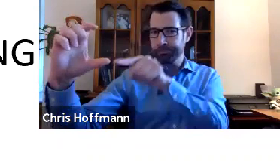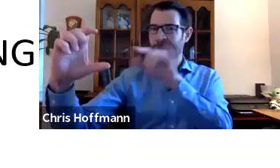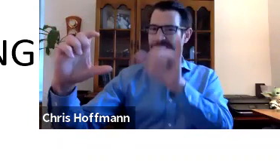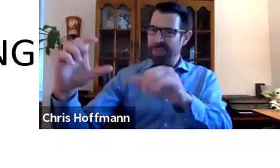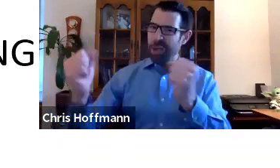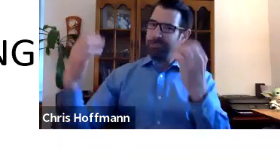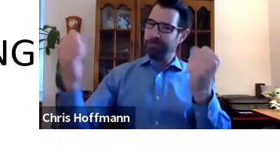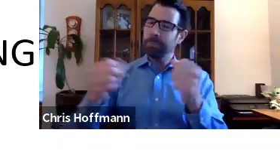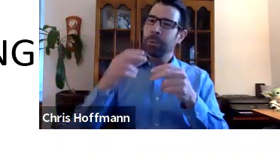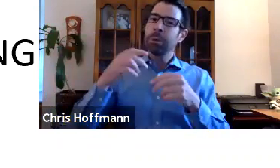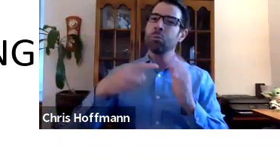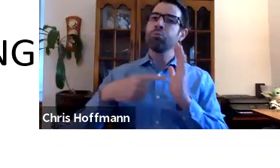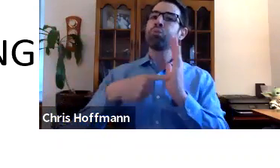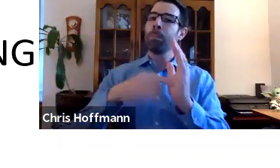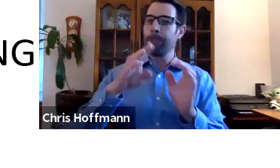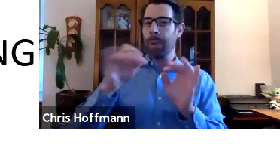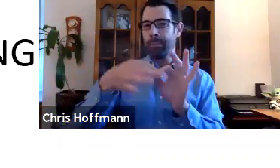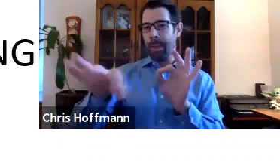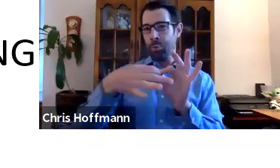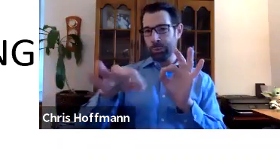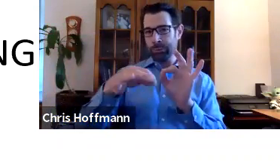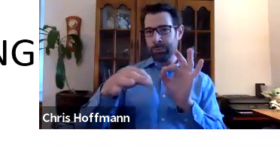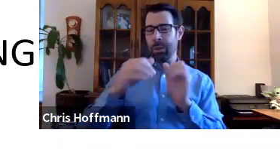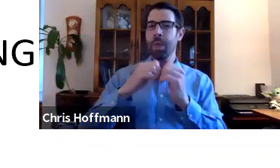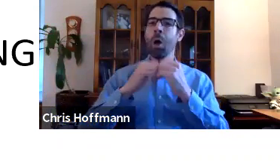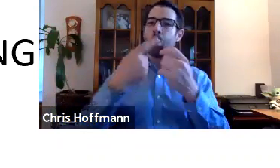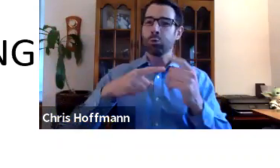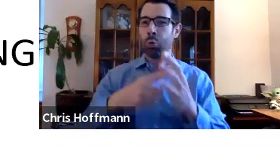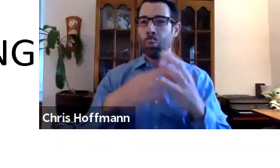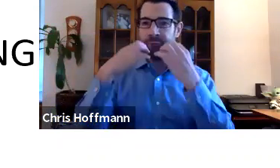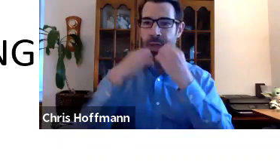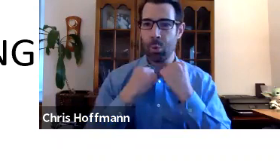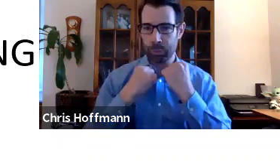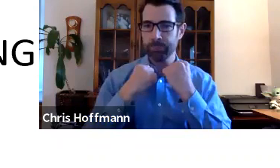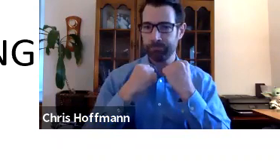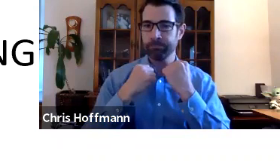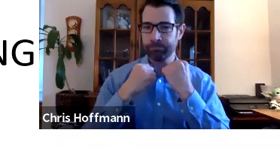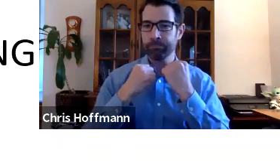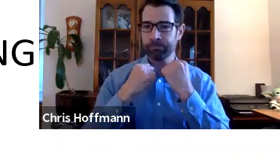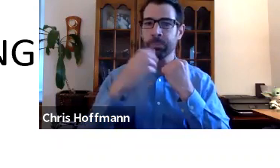small video screens inset into those boards that have sign language